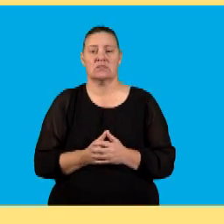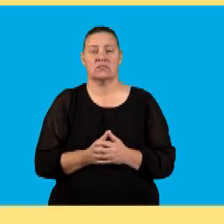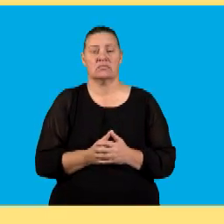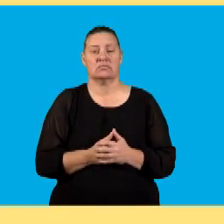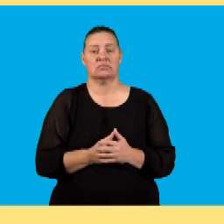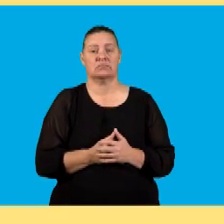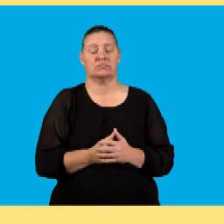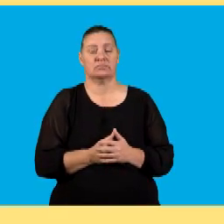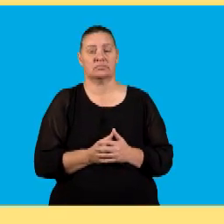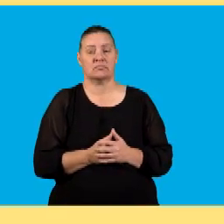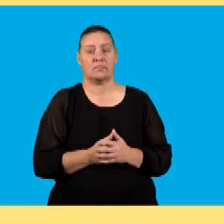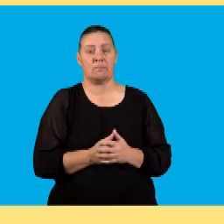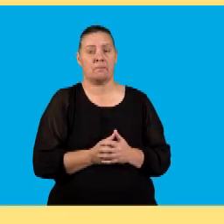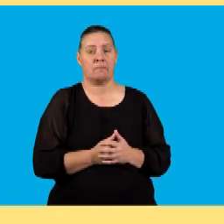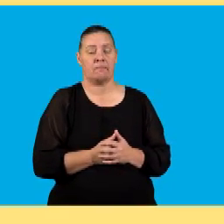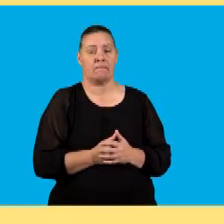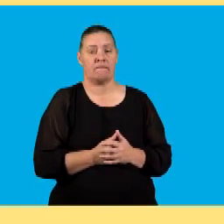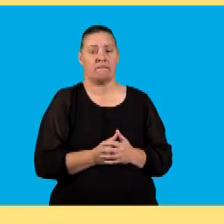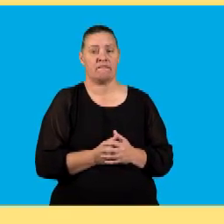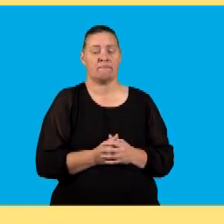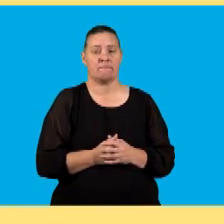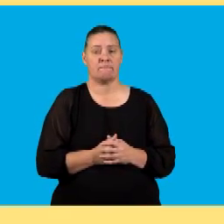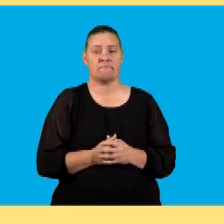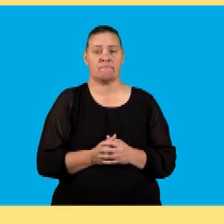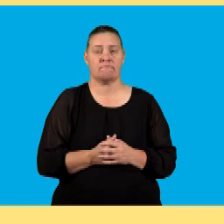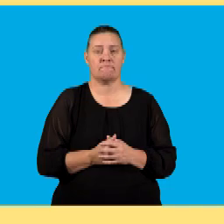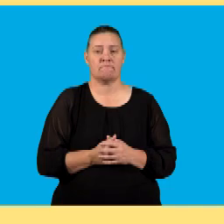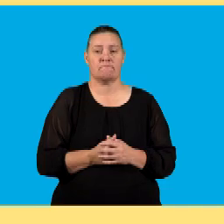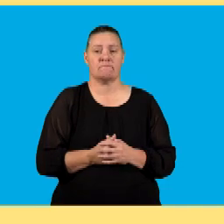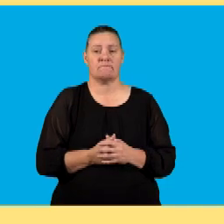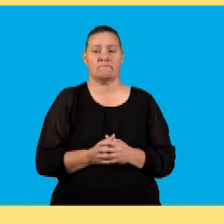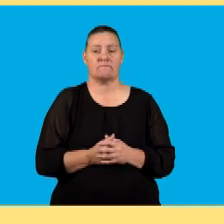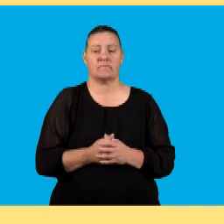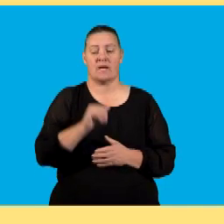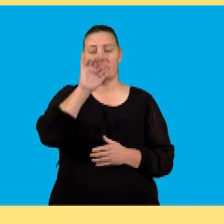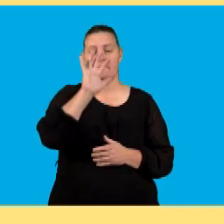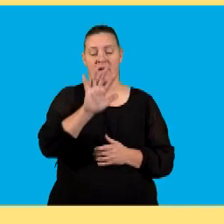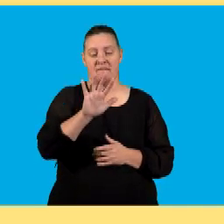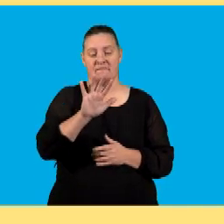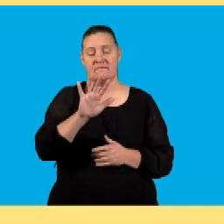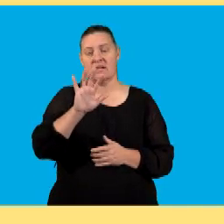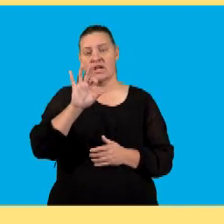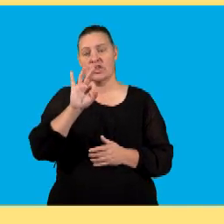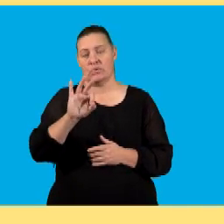punch that, 6,700 multiplied by 8%. It should give you